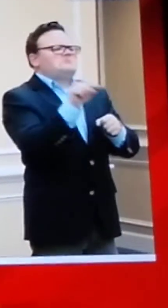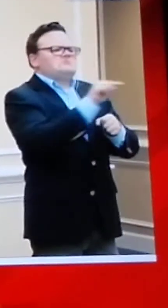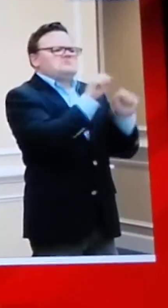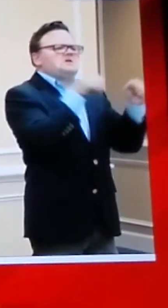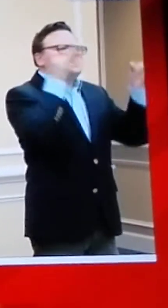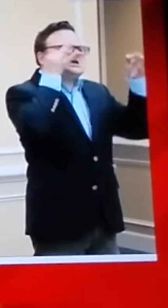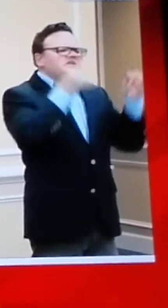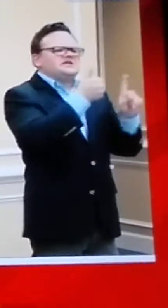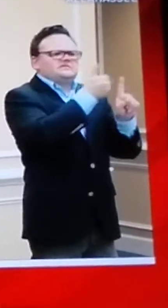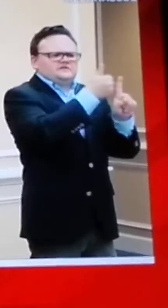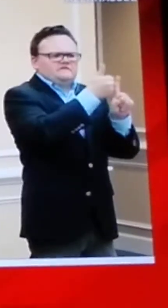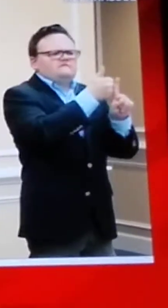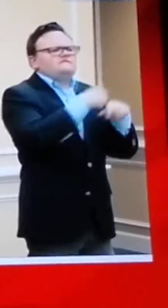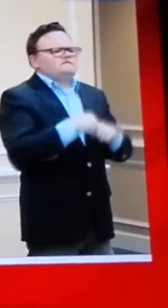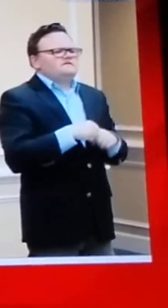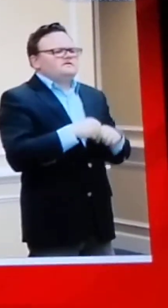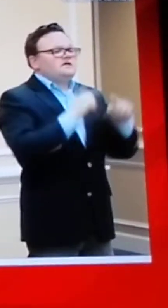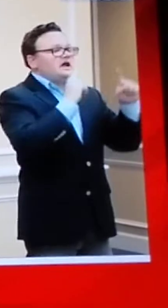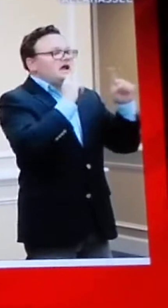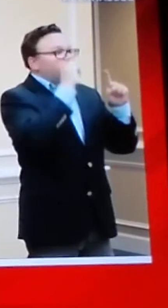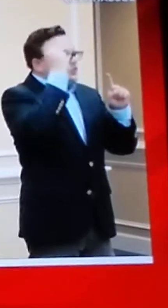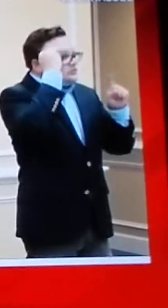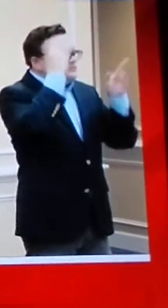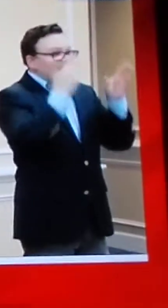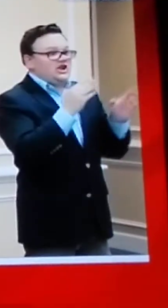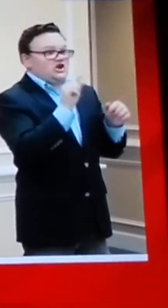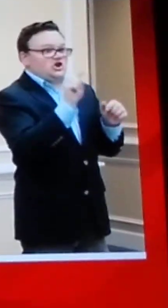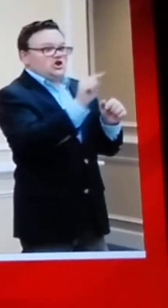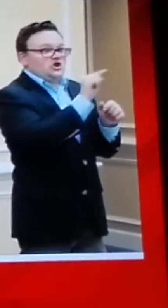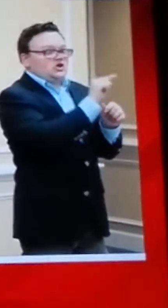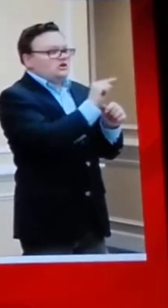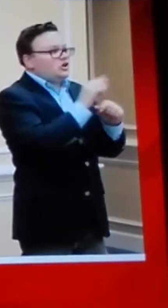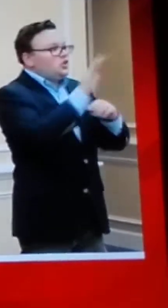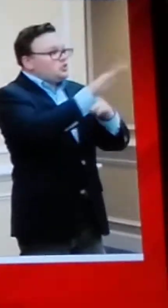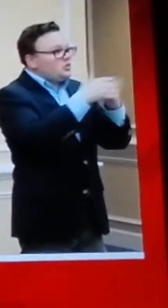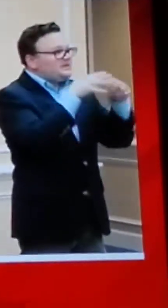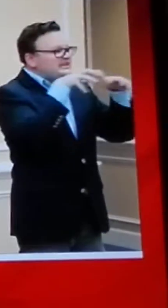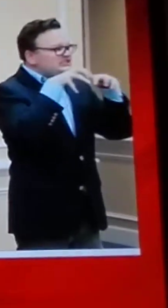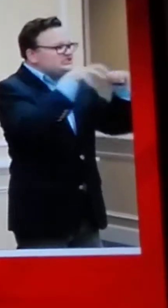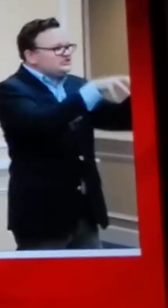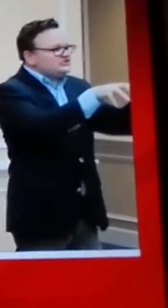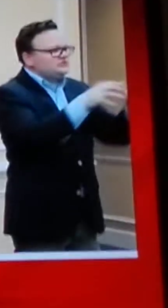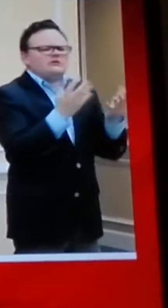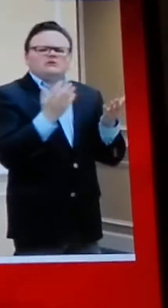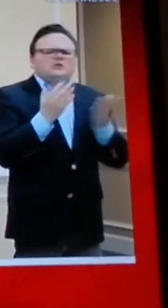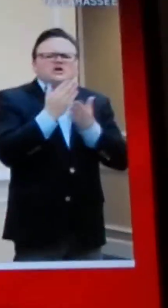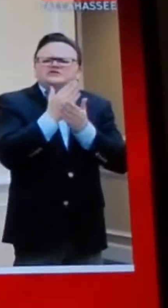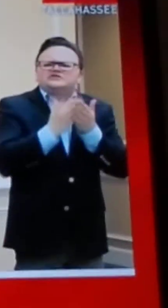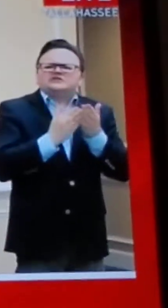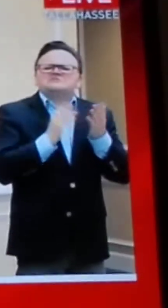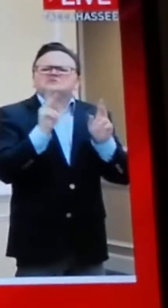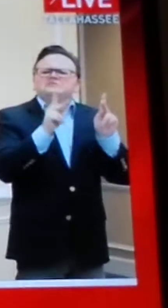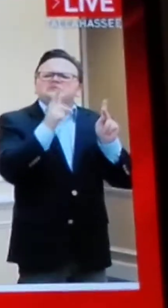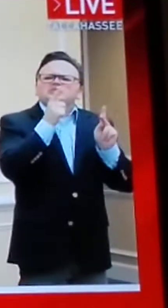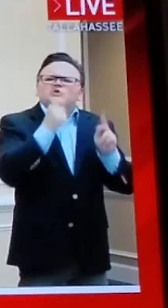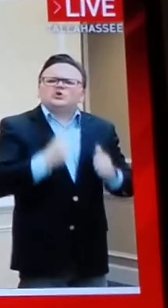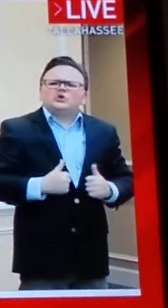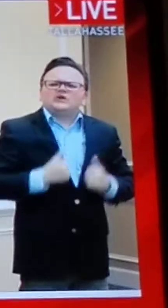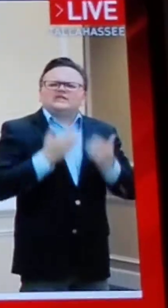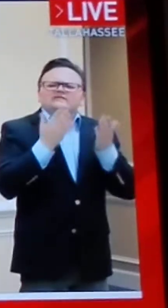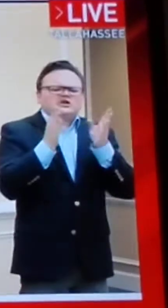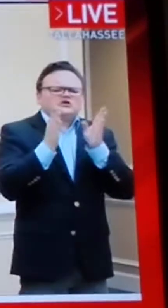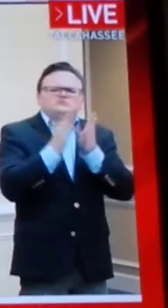not uniform throughout the state that you're seeing massive crowds at beaches. Some of them are, you know, residents and families in small groups. So if that is